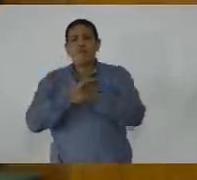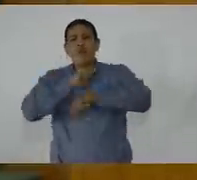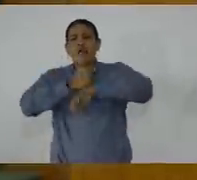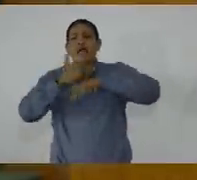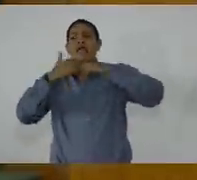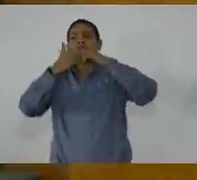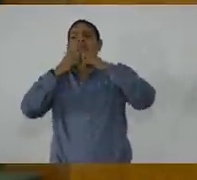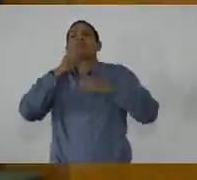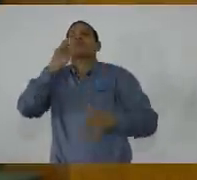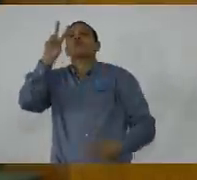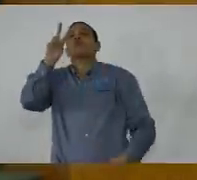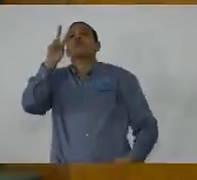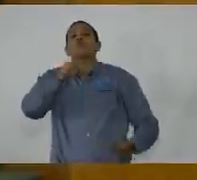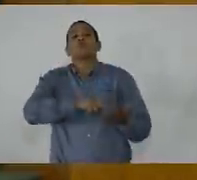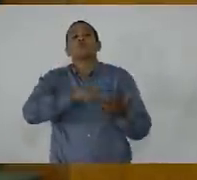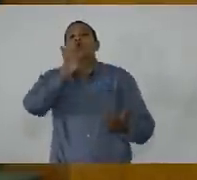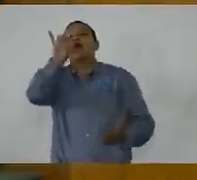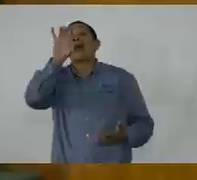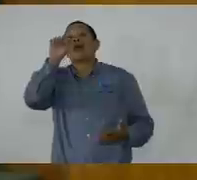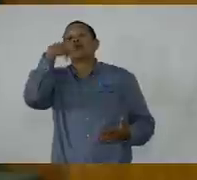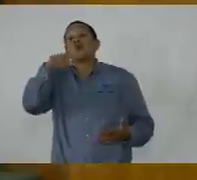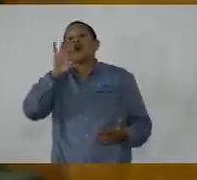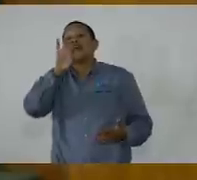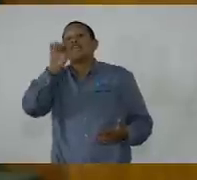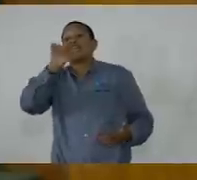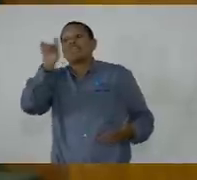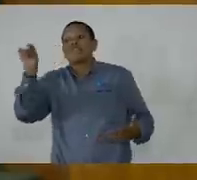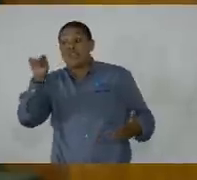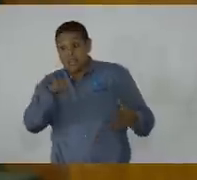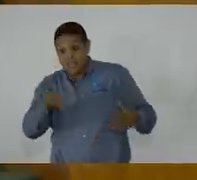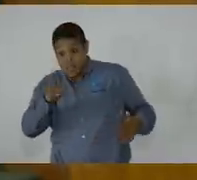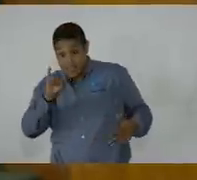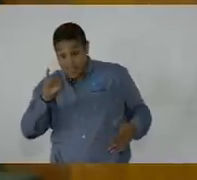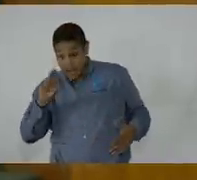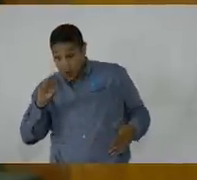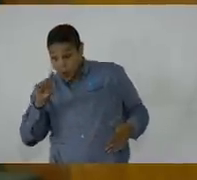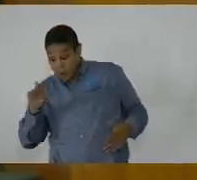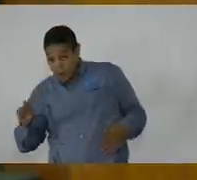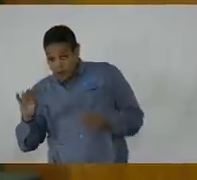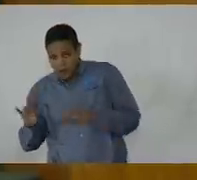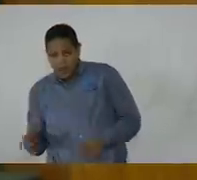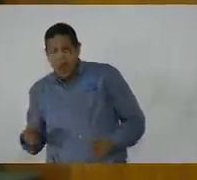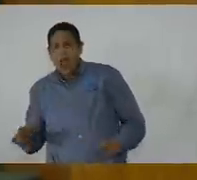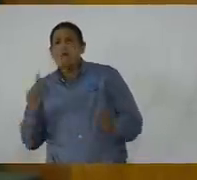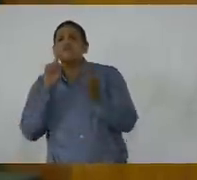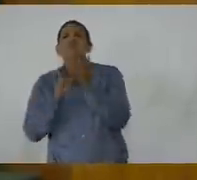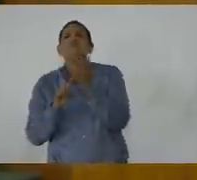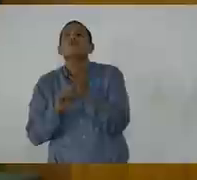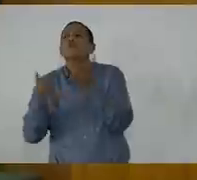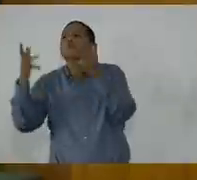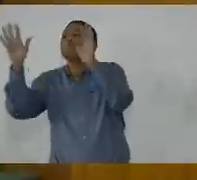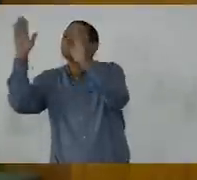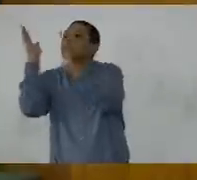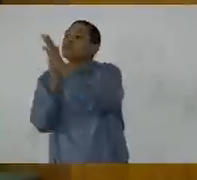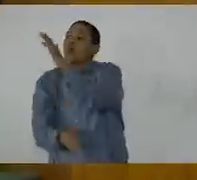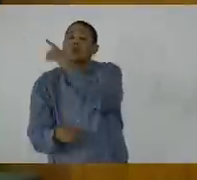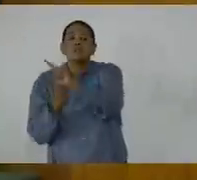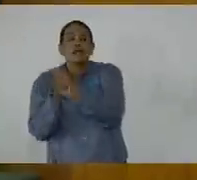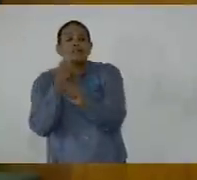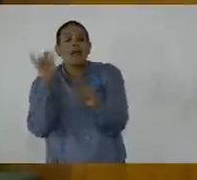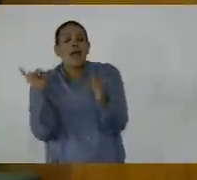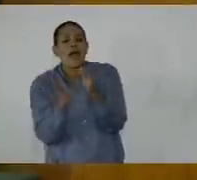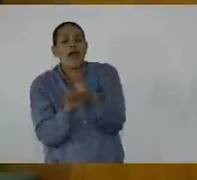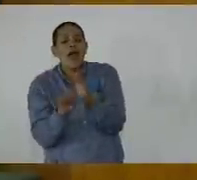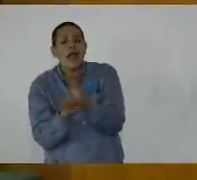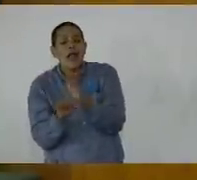a 2,800 square foot incubator. Market research has been completed to